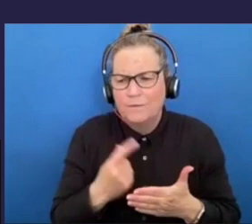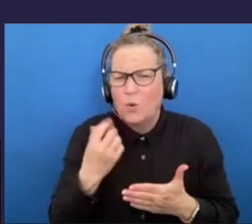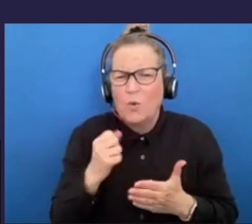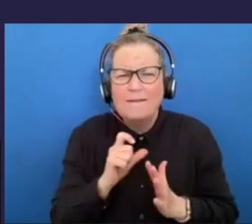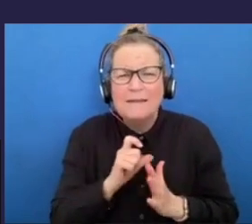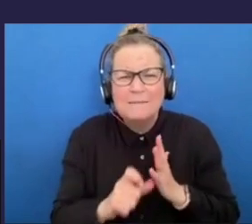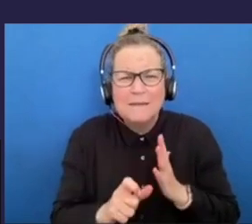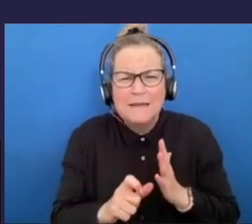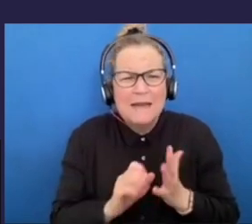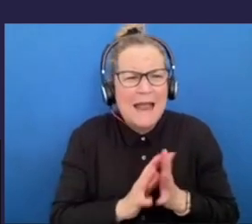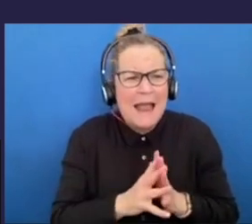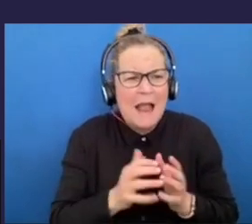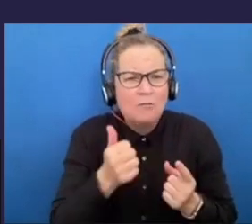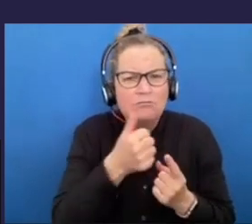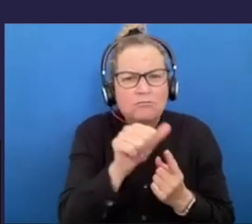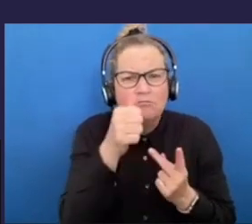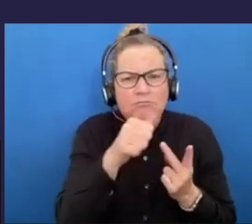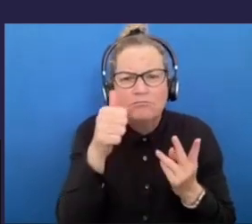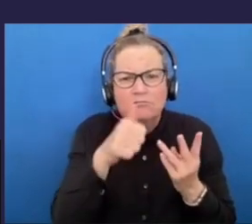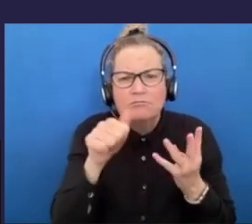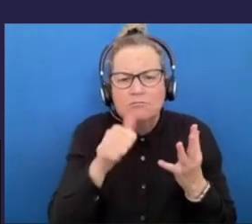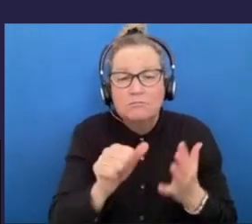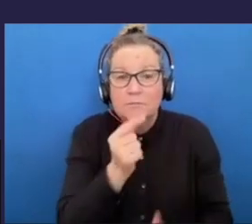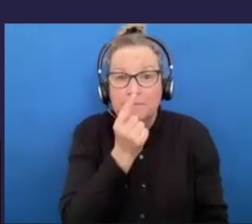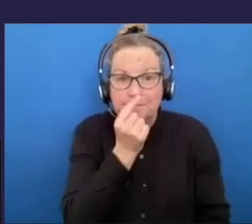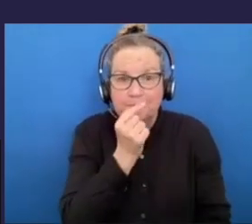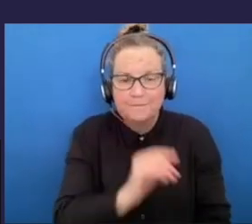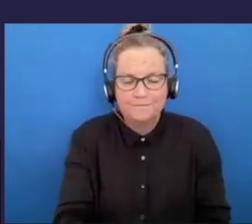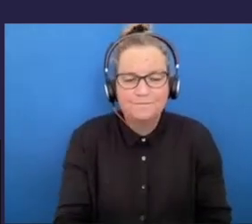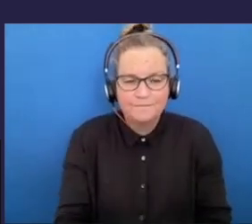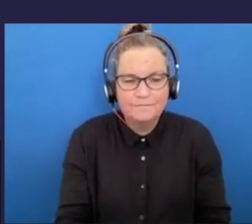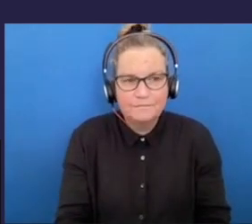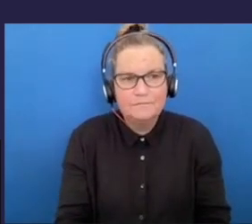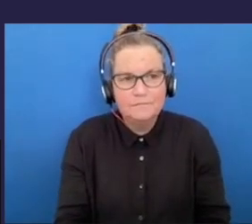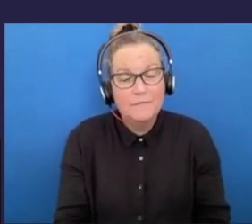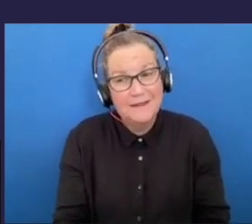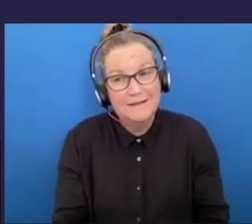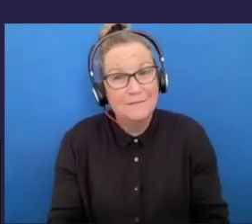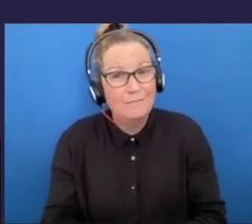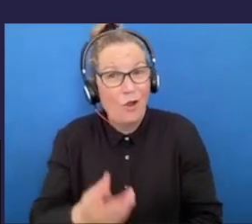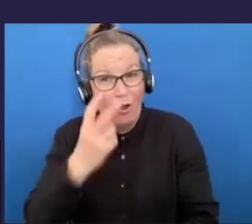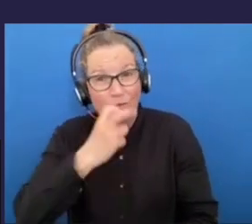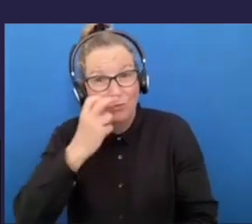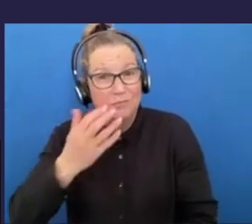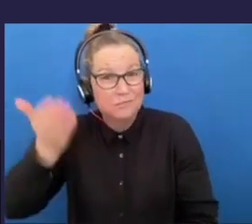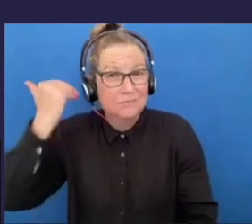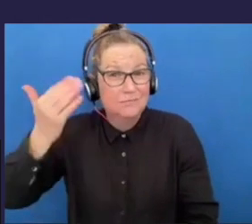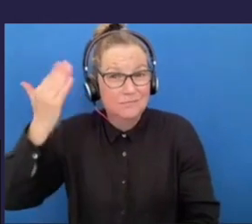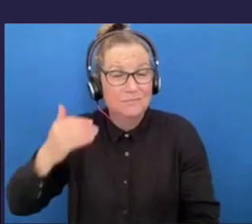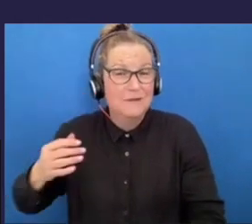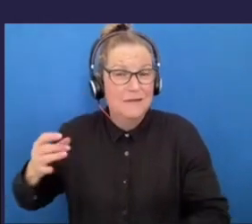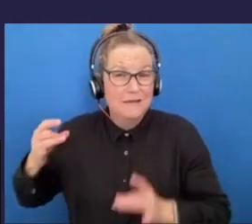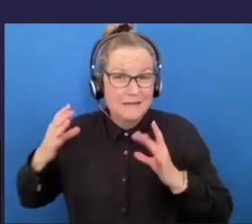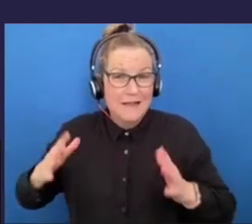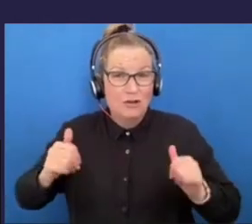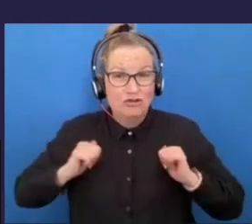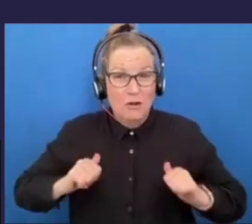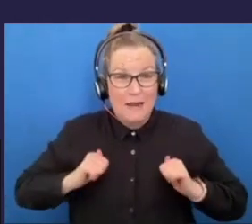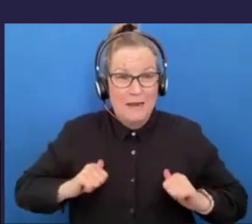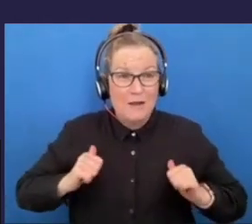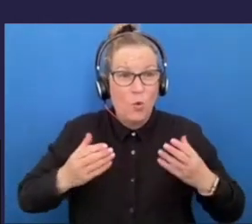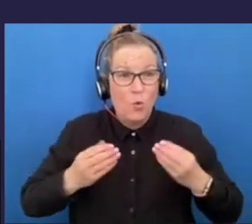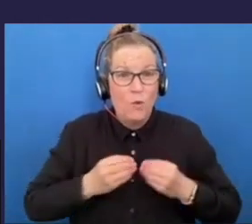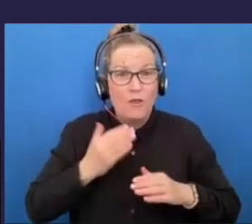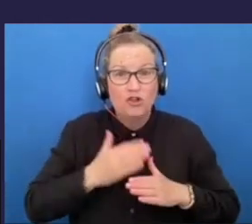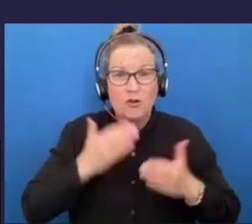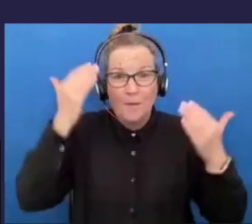accomplish this? Well, before we were aware of the importance of natural support, we would start the training not with the worker, but with the job coach, who